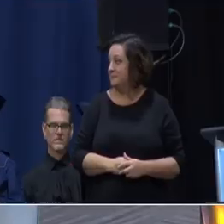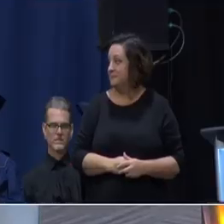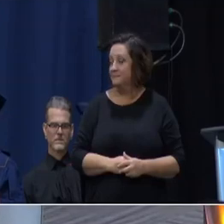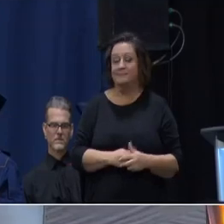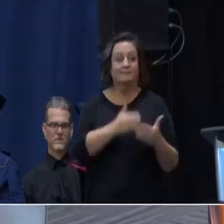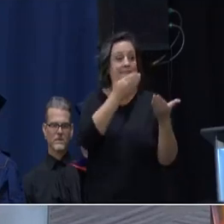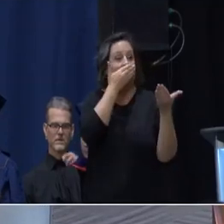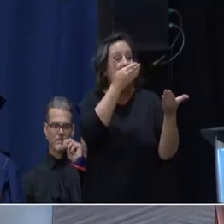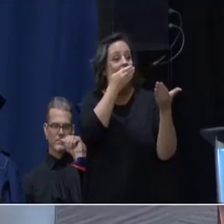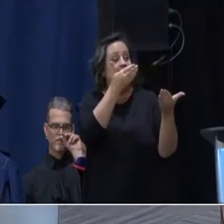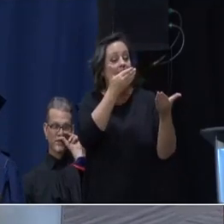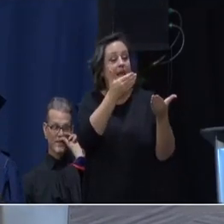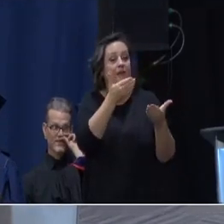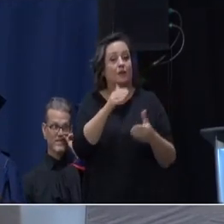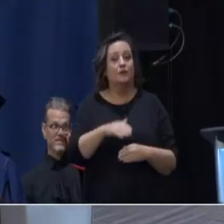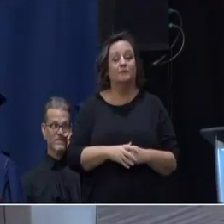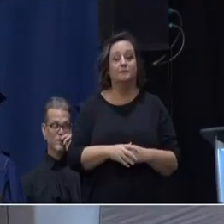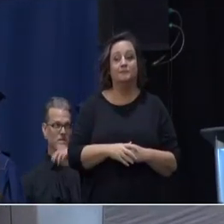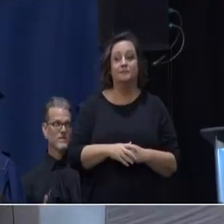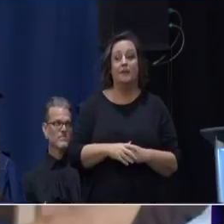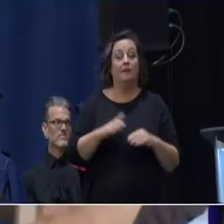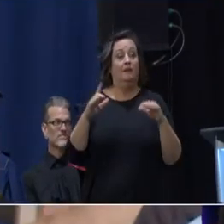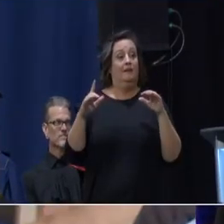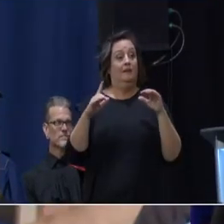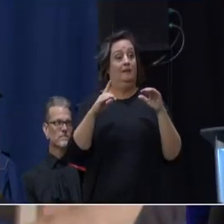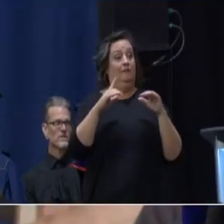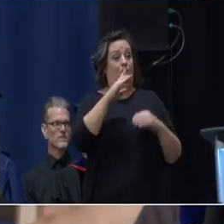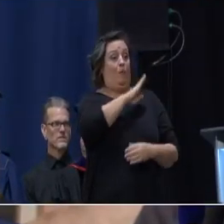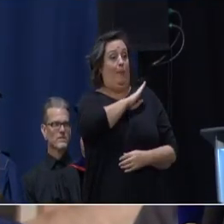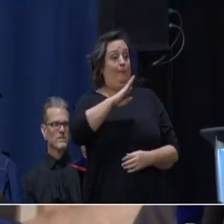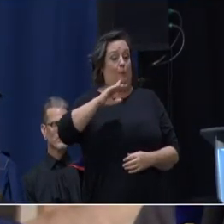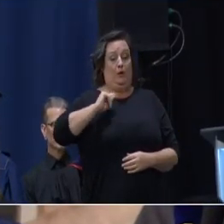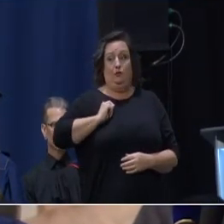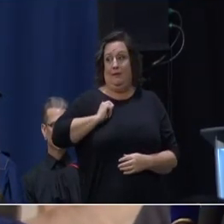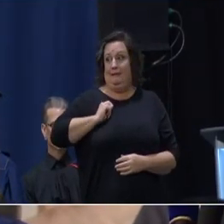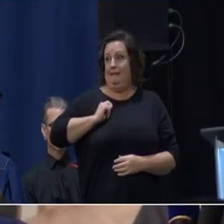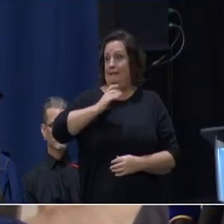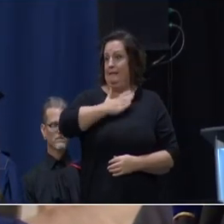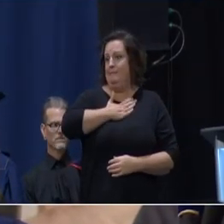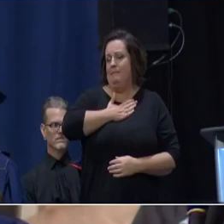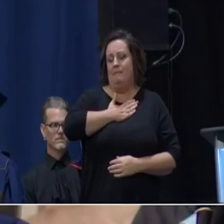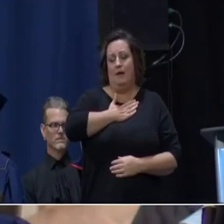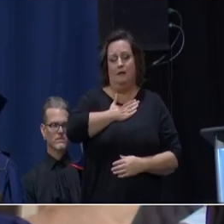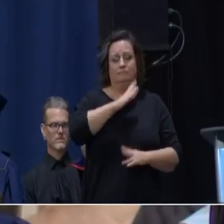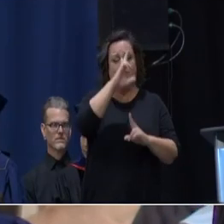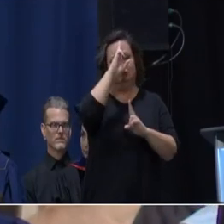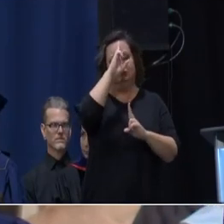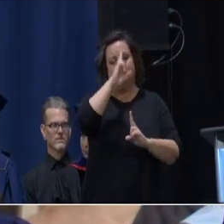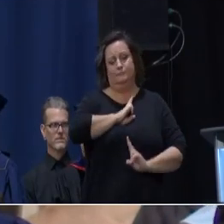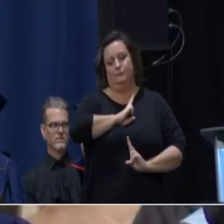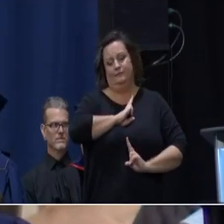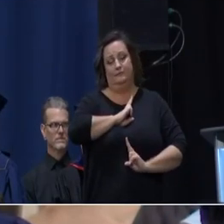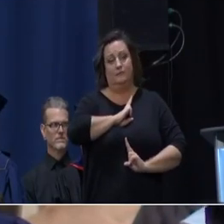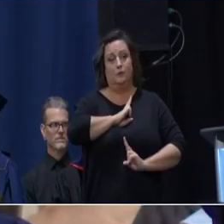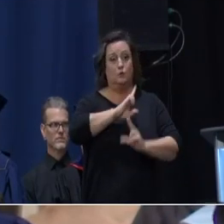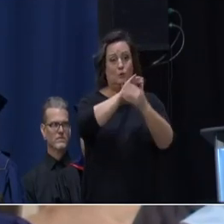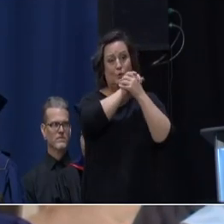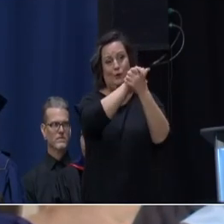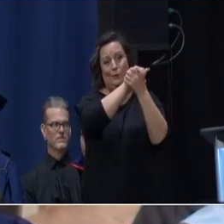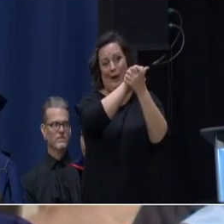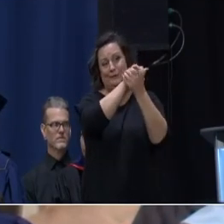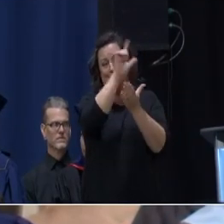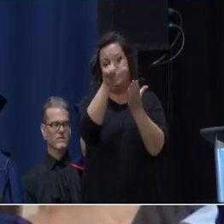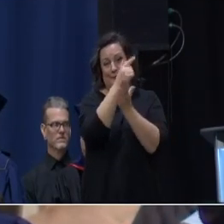Thank you, Dr. Anderson. First, on behalf of the Board of Trustees, it is my privilege to congratulate the